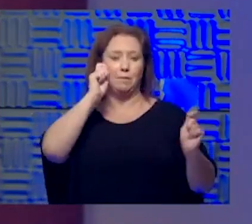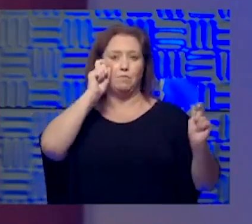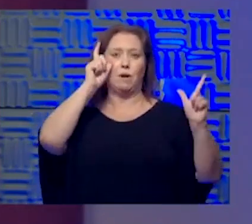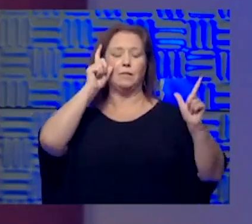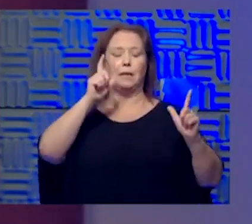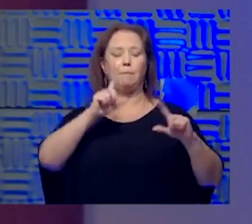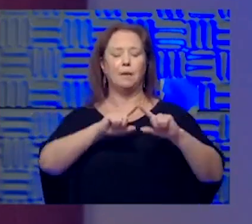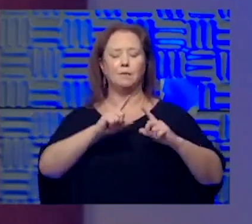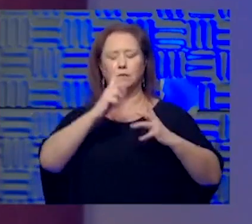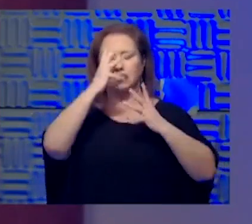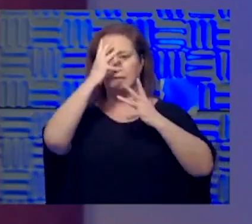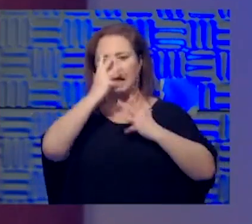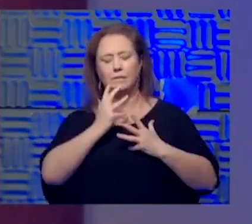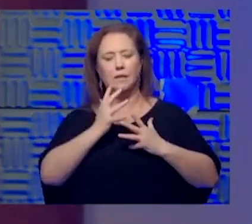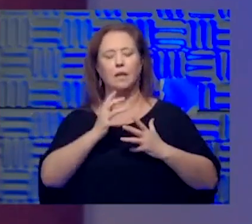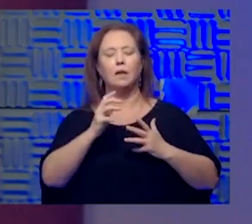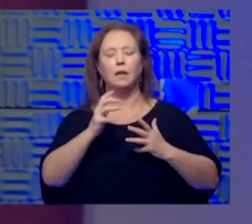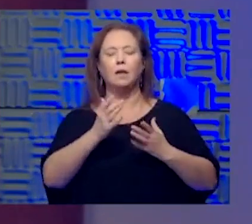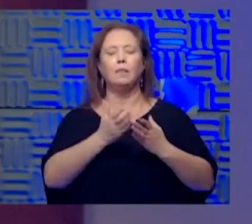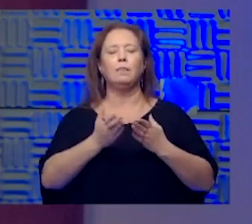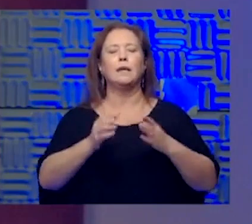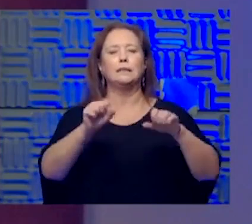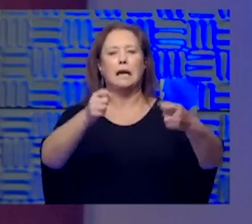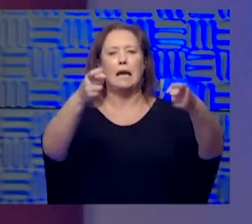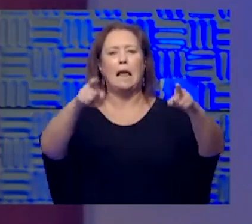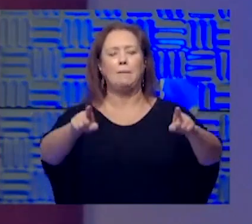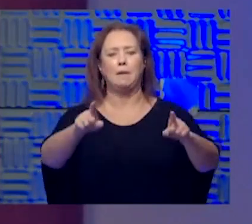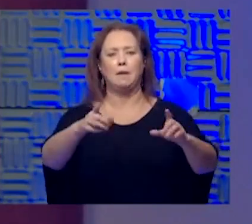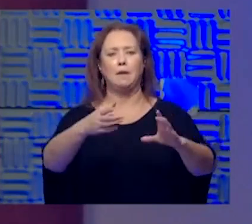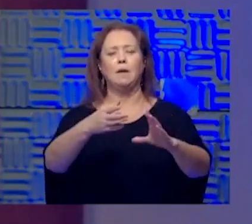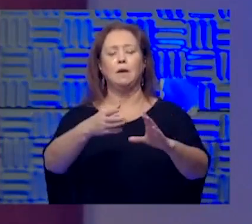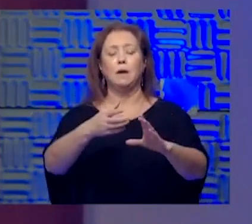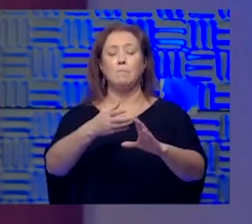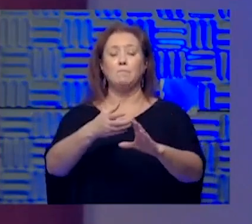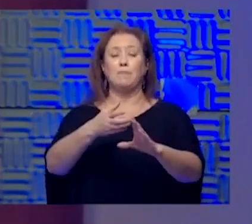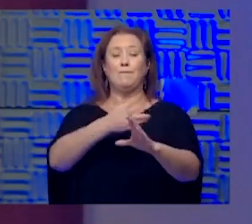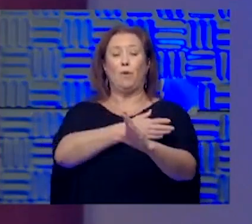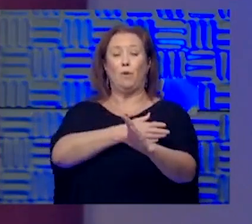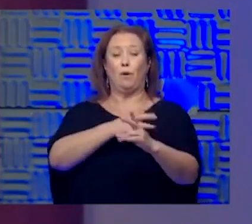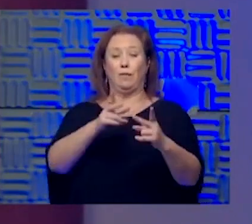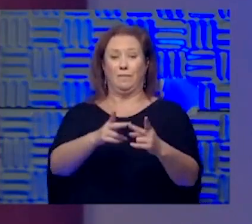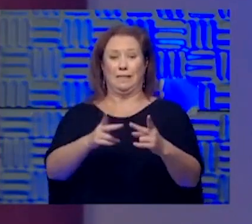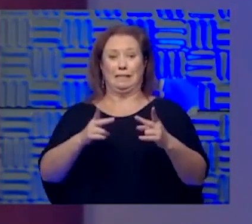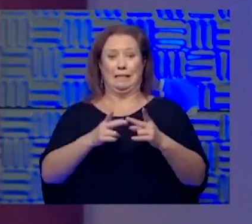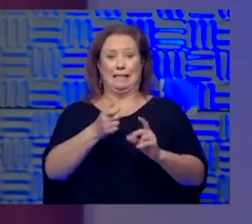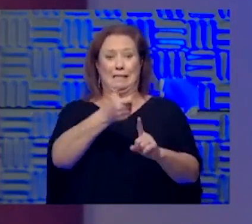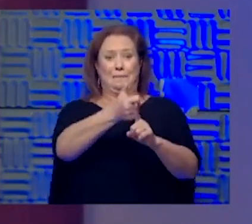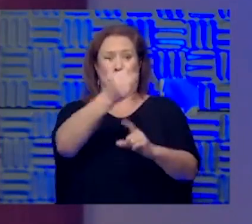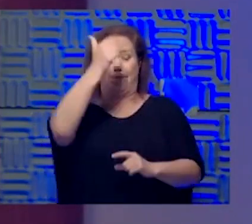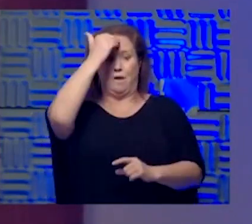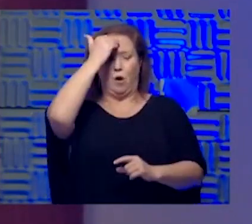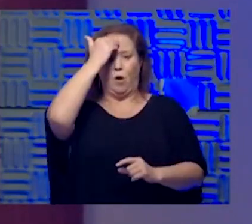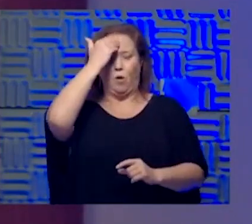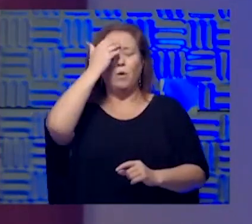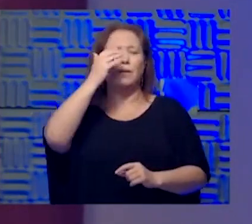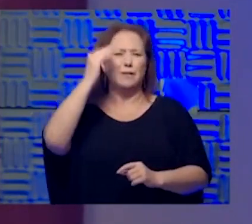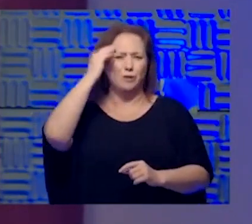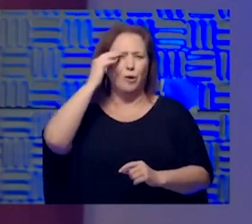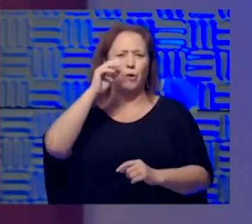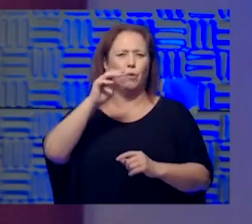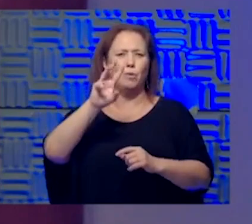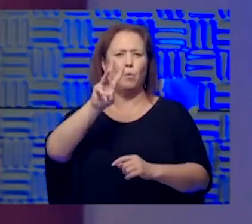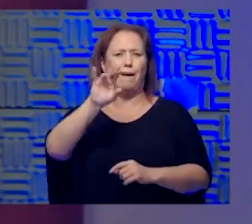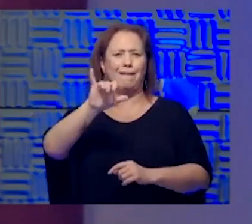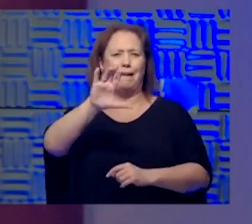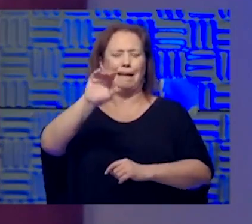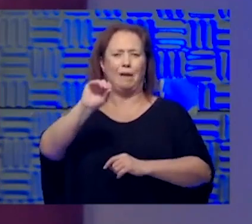just devastating what can happen really before these facilities know it's happening. As you all know, we had a facility in Wyandotte that